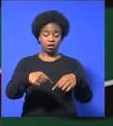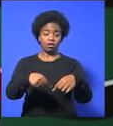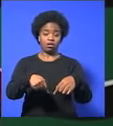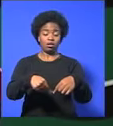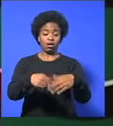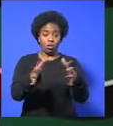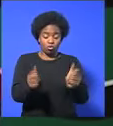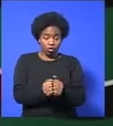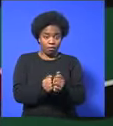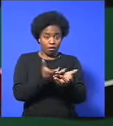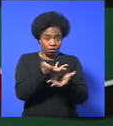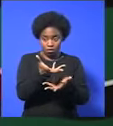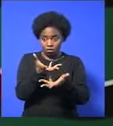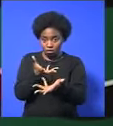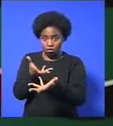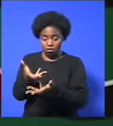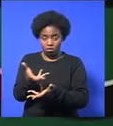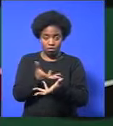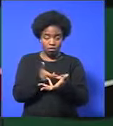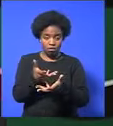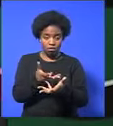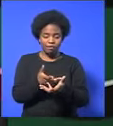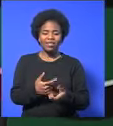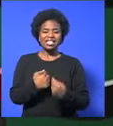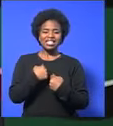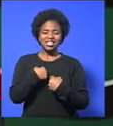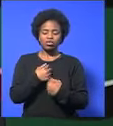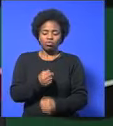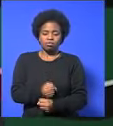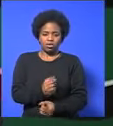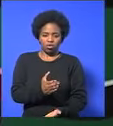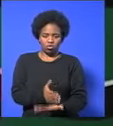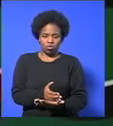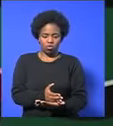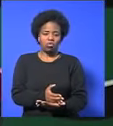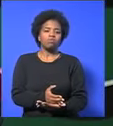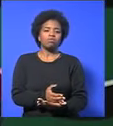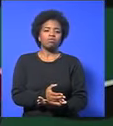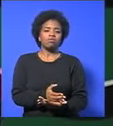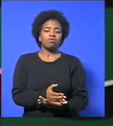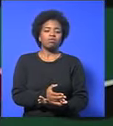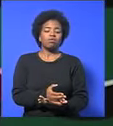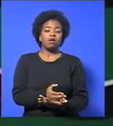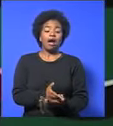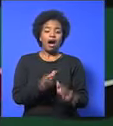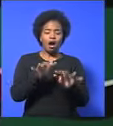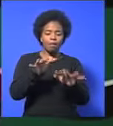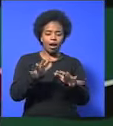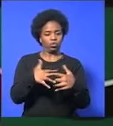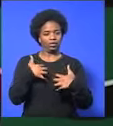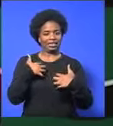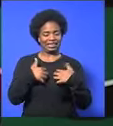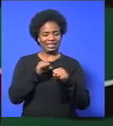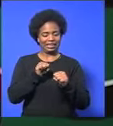the consultations that will follow is to harness the energy, the enthusiasm, and